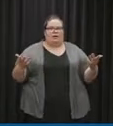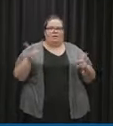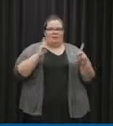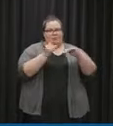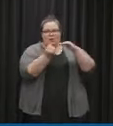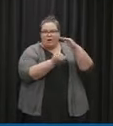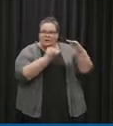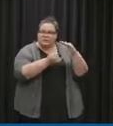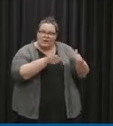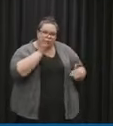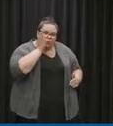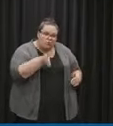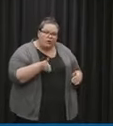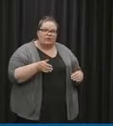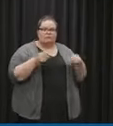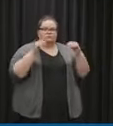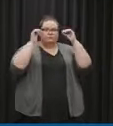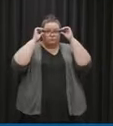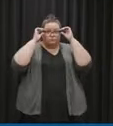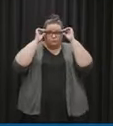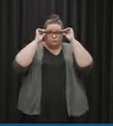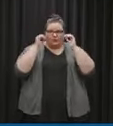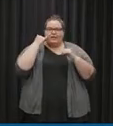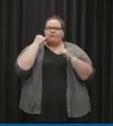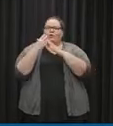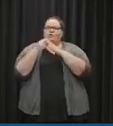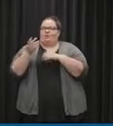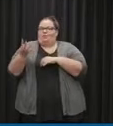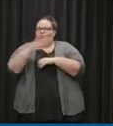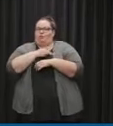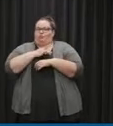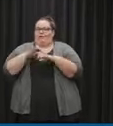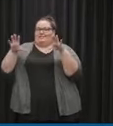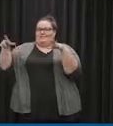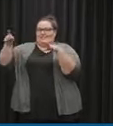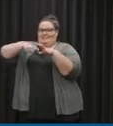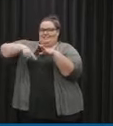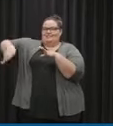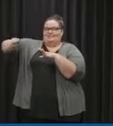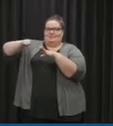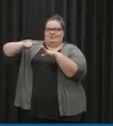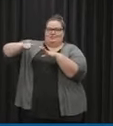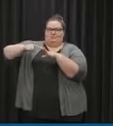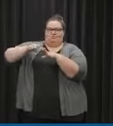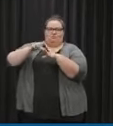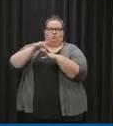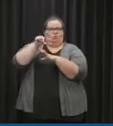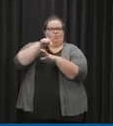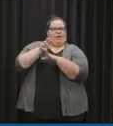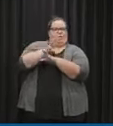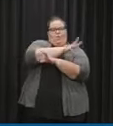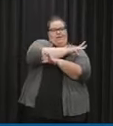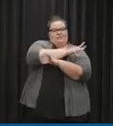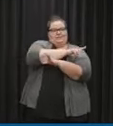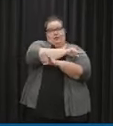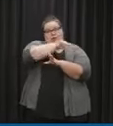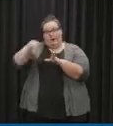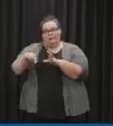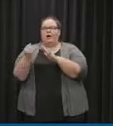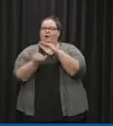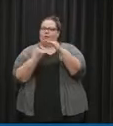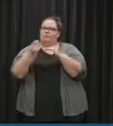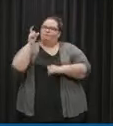needing to self-isolate when they're coming in from outside of the Atlantic bubble, and really adhering to those directions for the safety of their own families